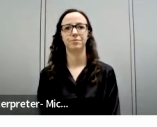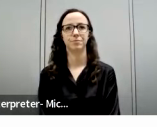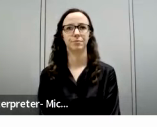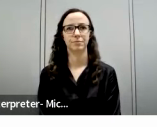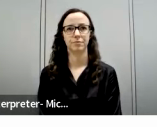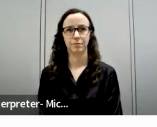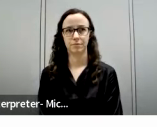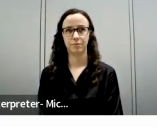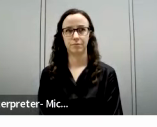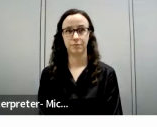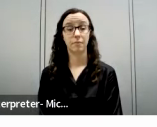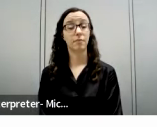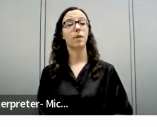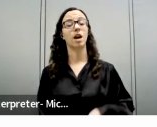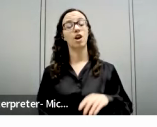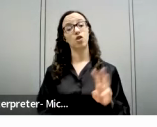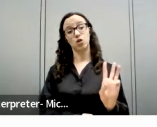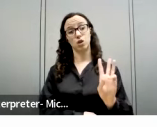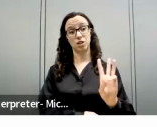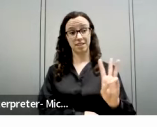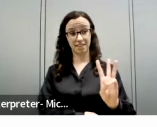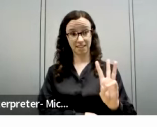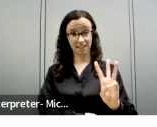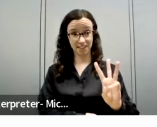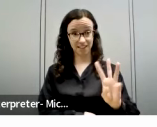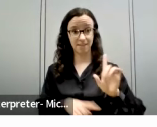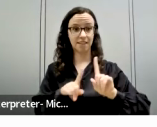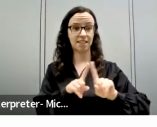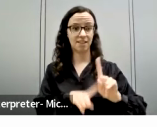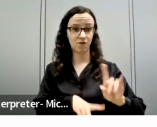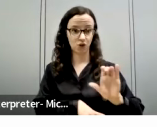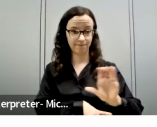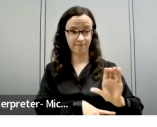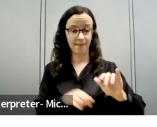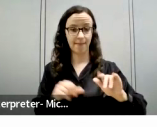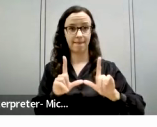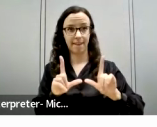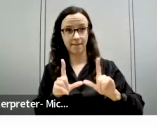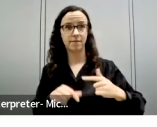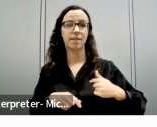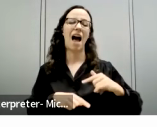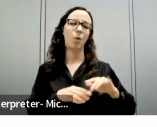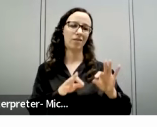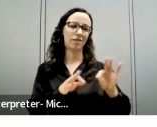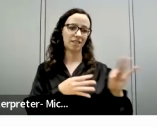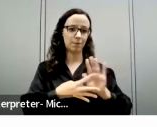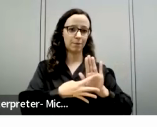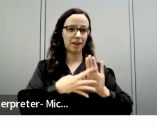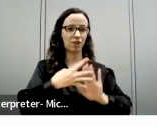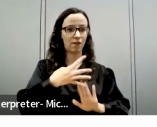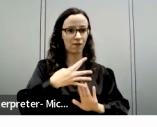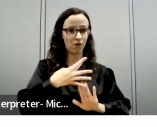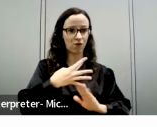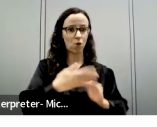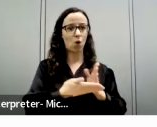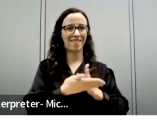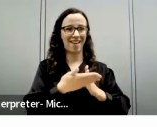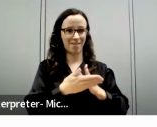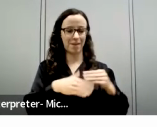There are 6 Creative Commons licenses. I'll go over quickly just the 4 elements that make up those